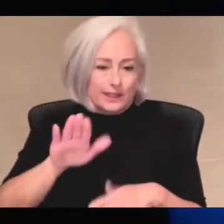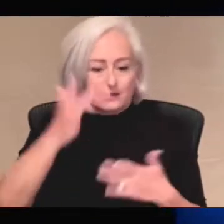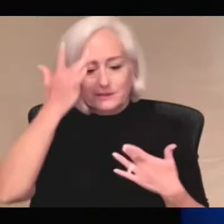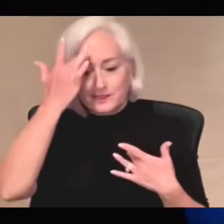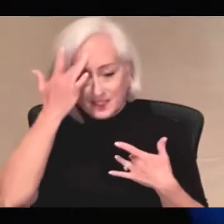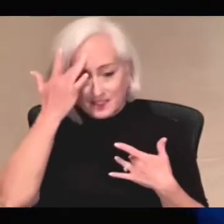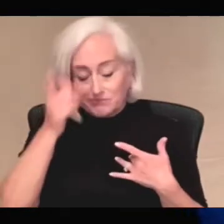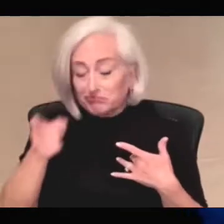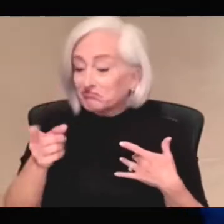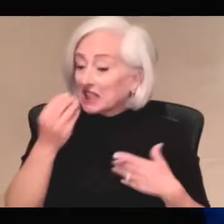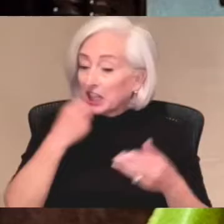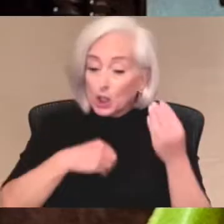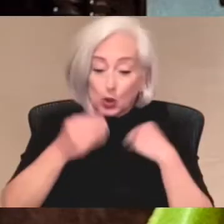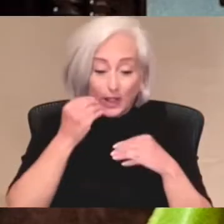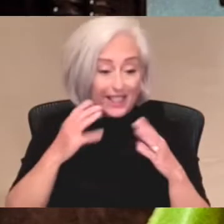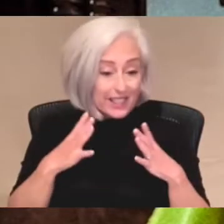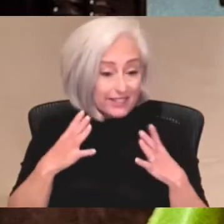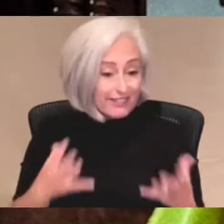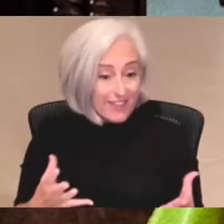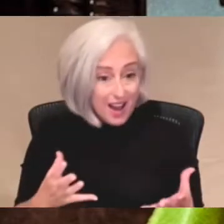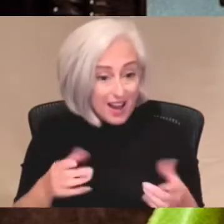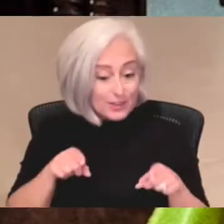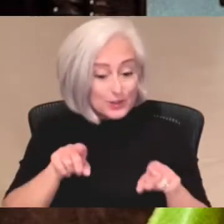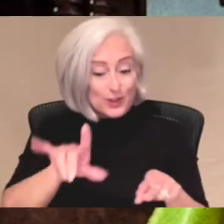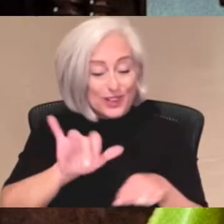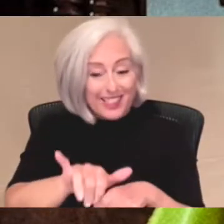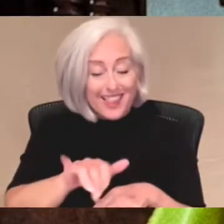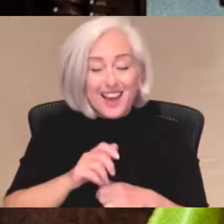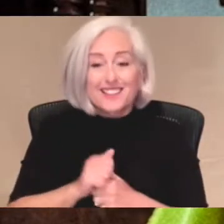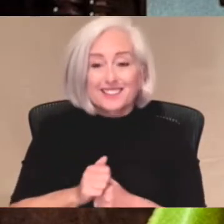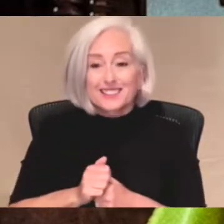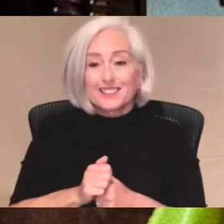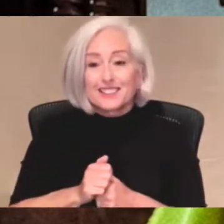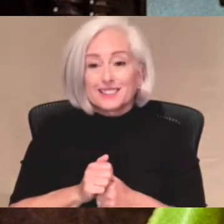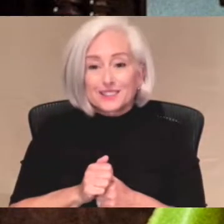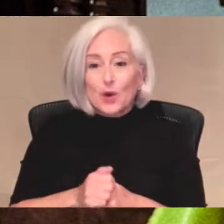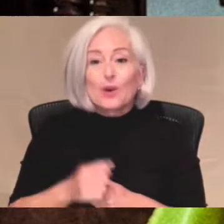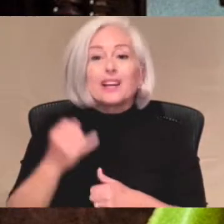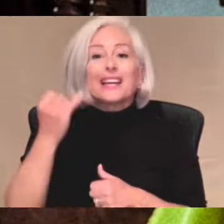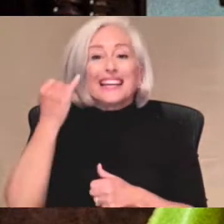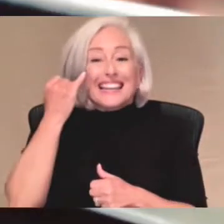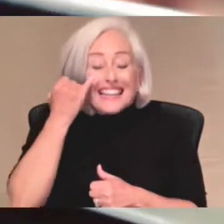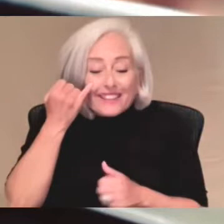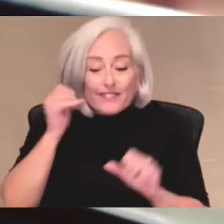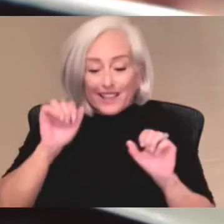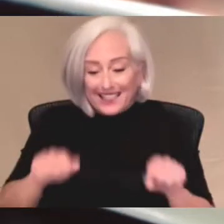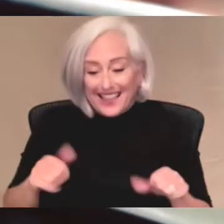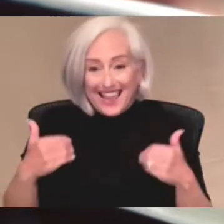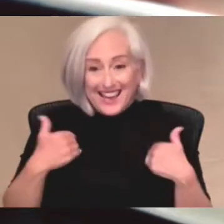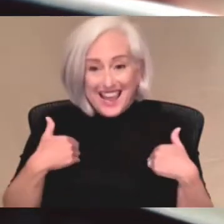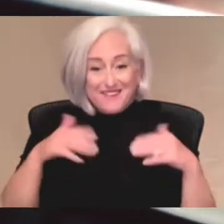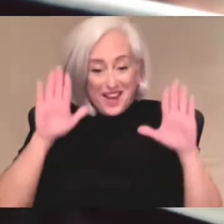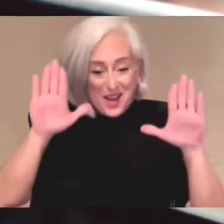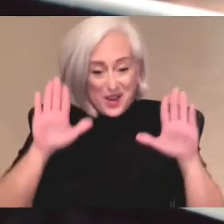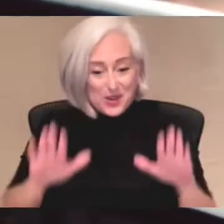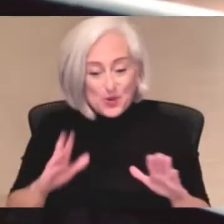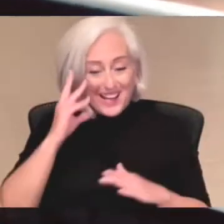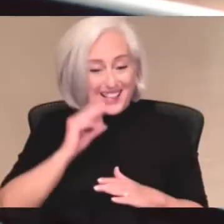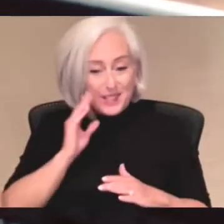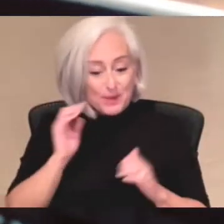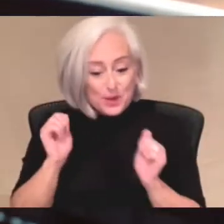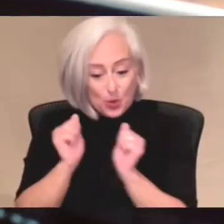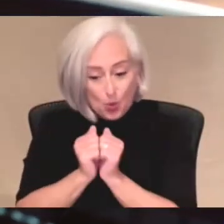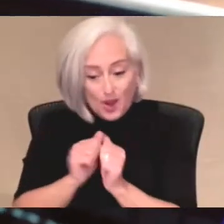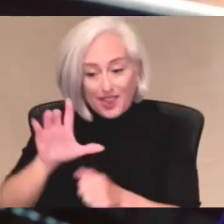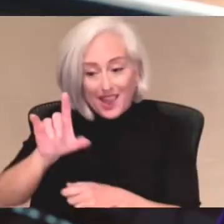eat. And so it was really just if you can have a wonderful experience in cancer, it was